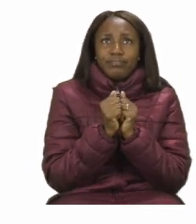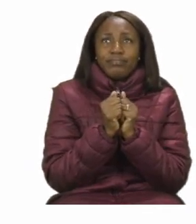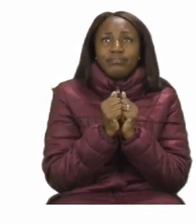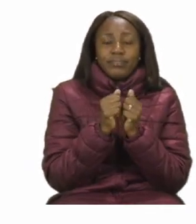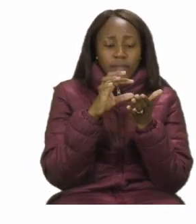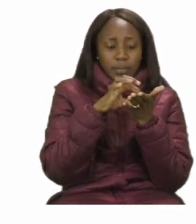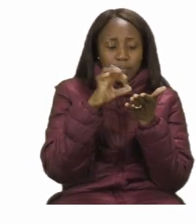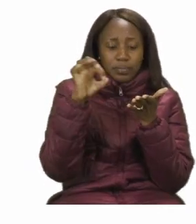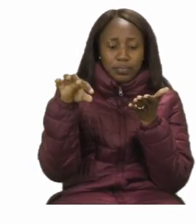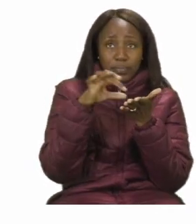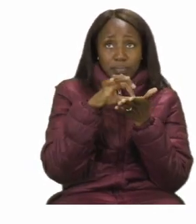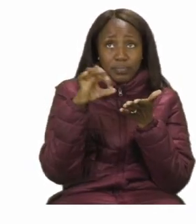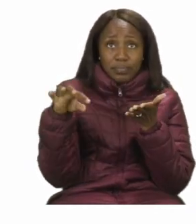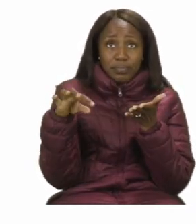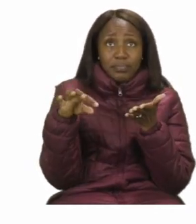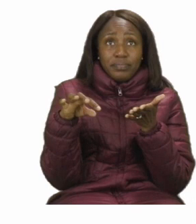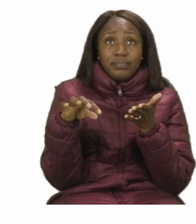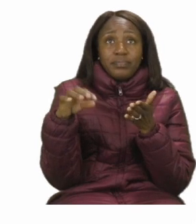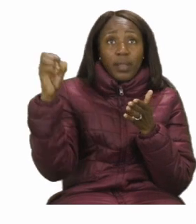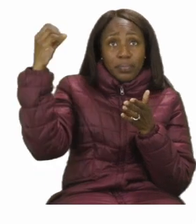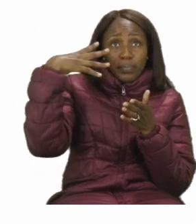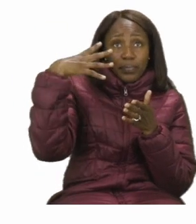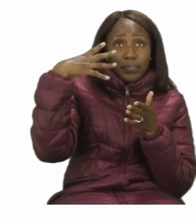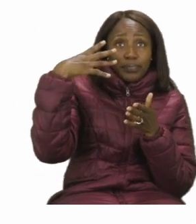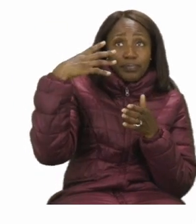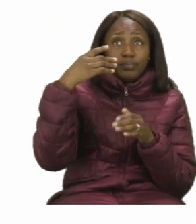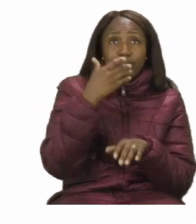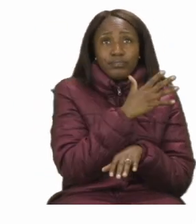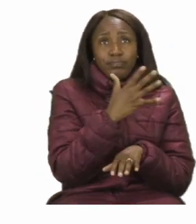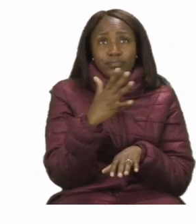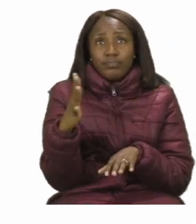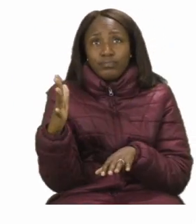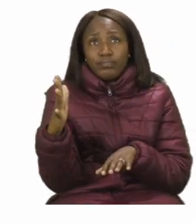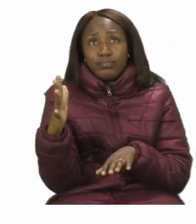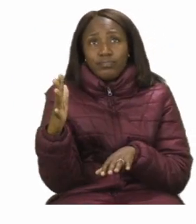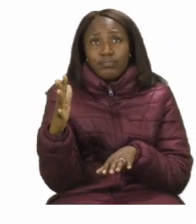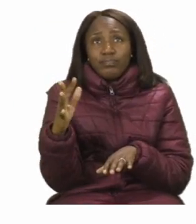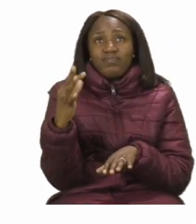Seed, light, water,